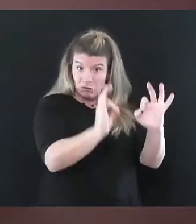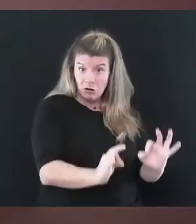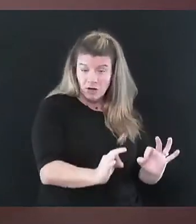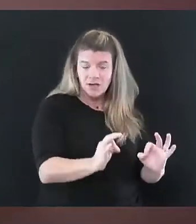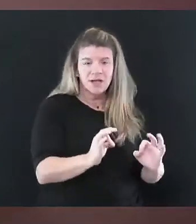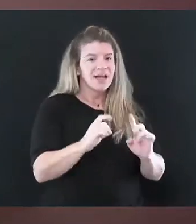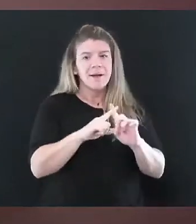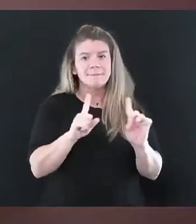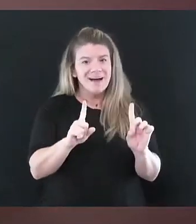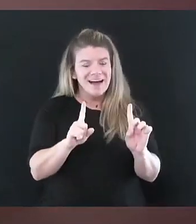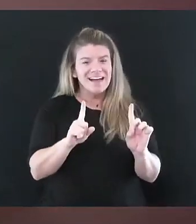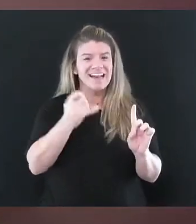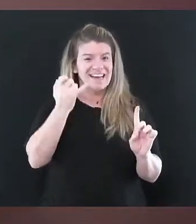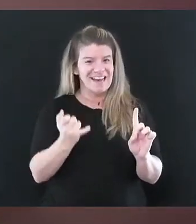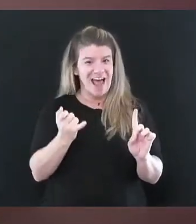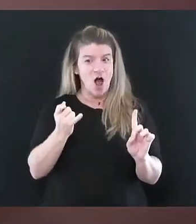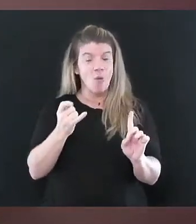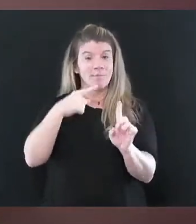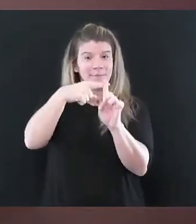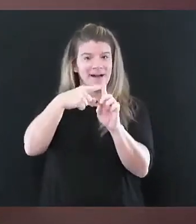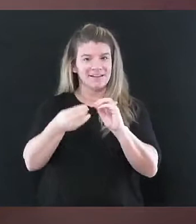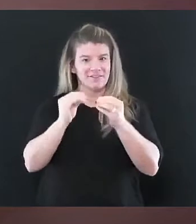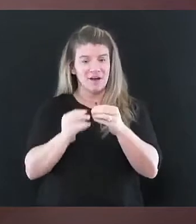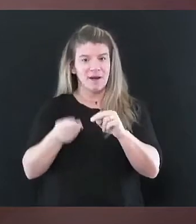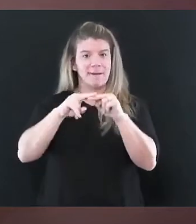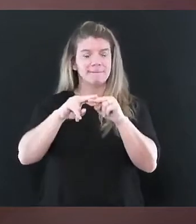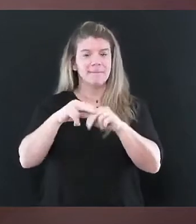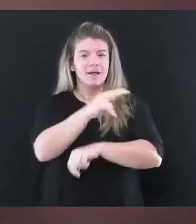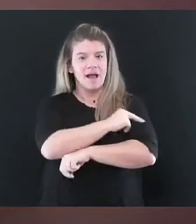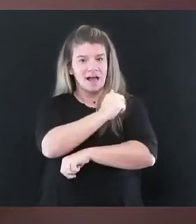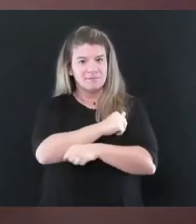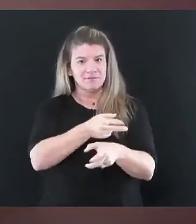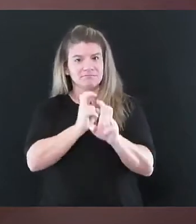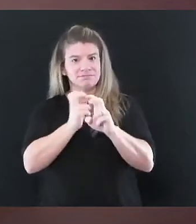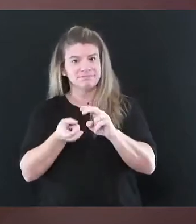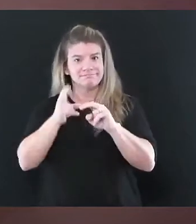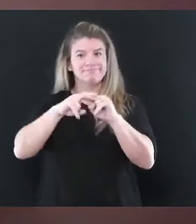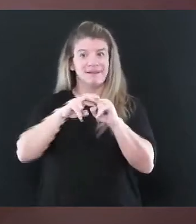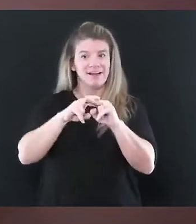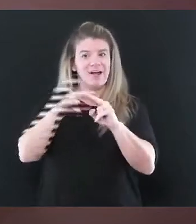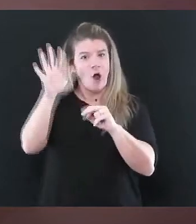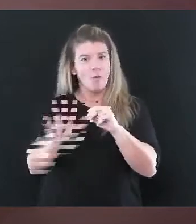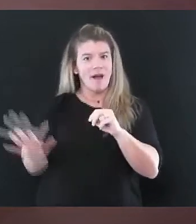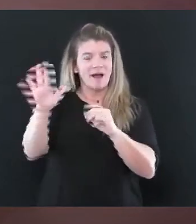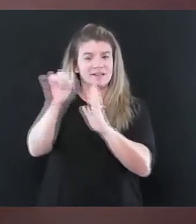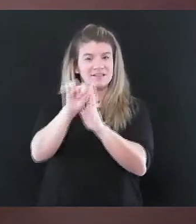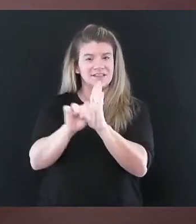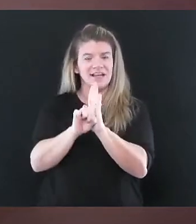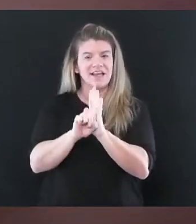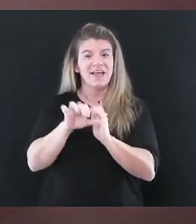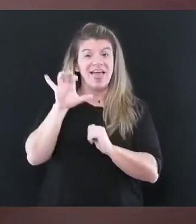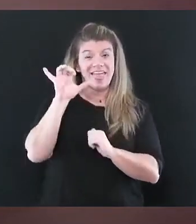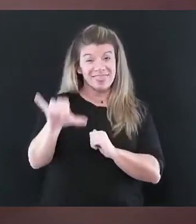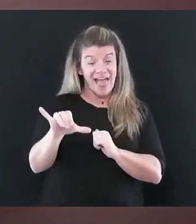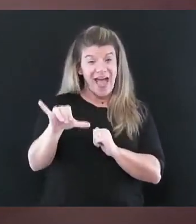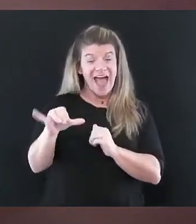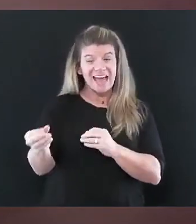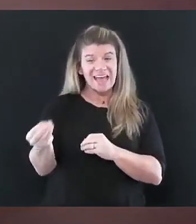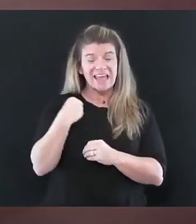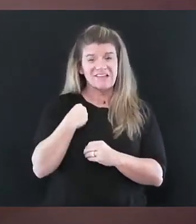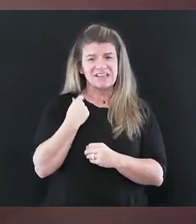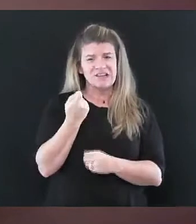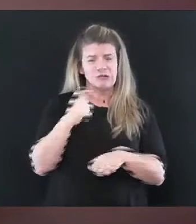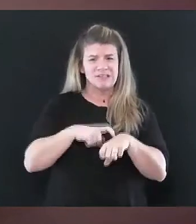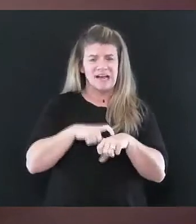number of hospitalizations go up in parts of our state. And that gives us a little bit of pause. And as